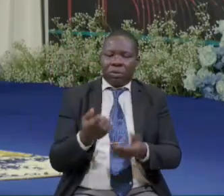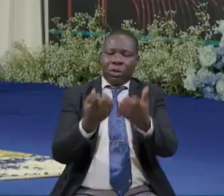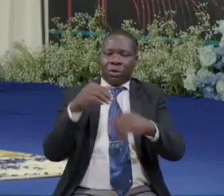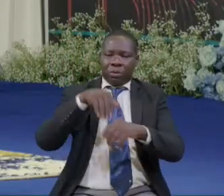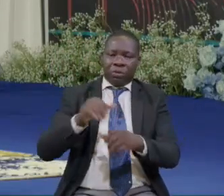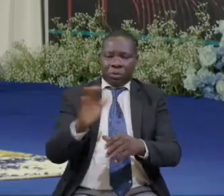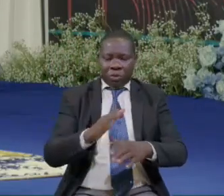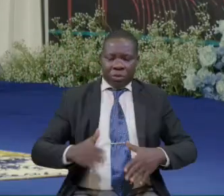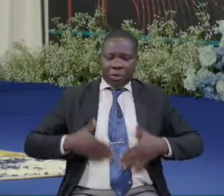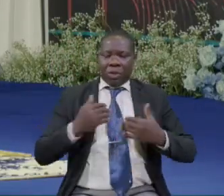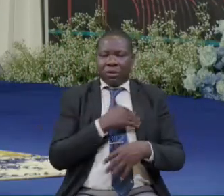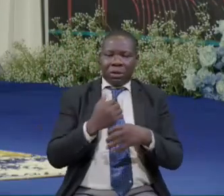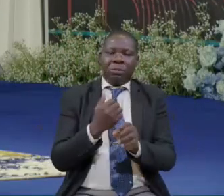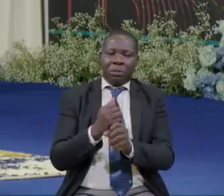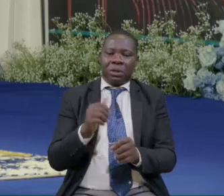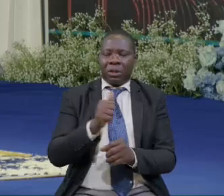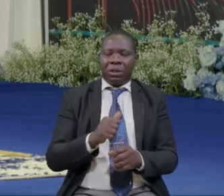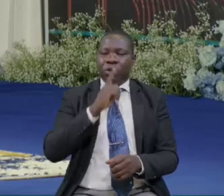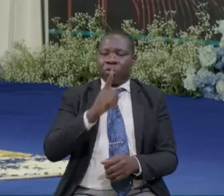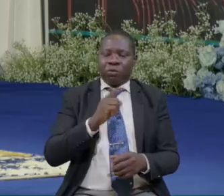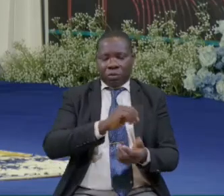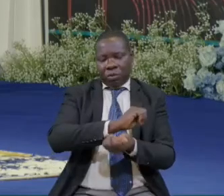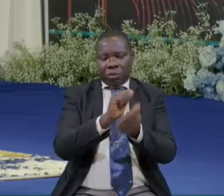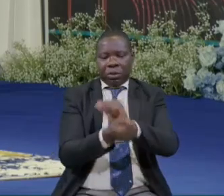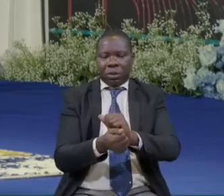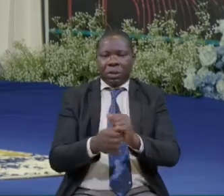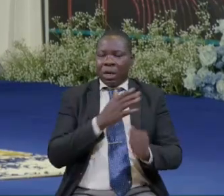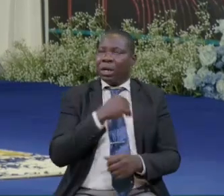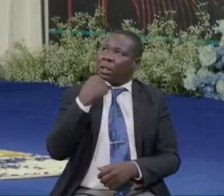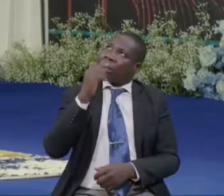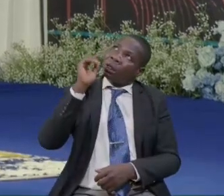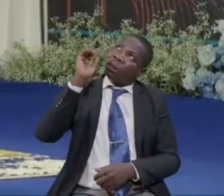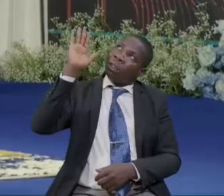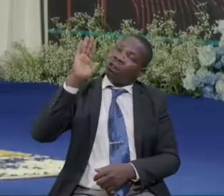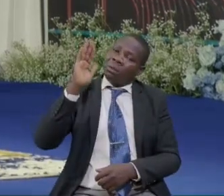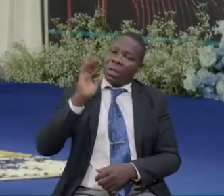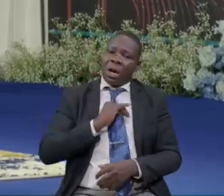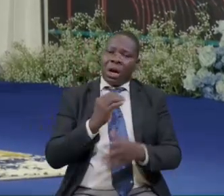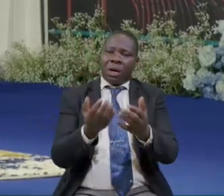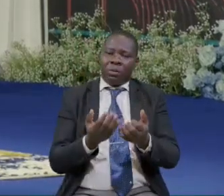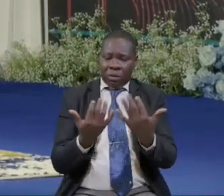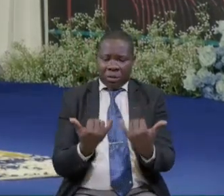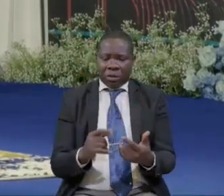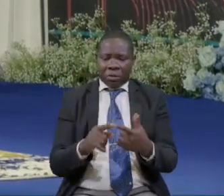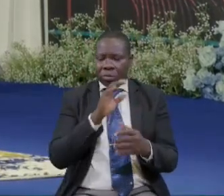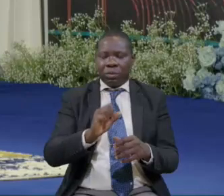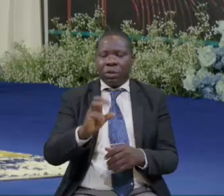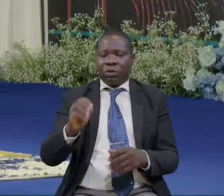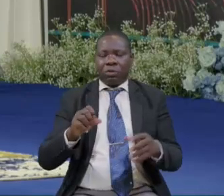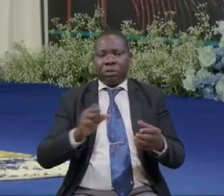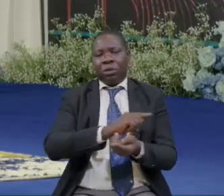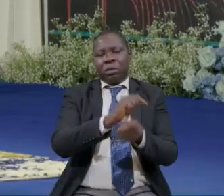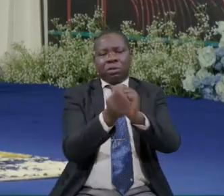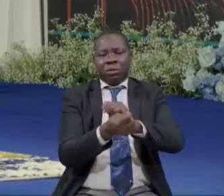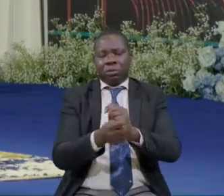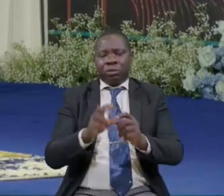a definite change. And tell him, I want now to be so transformed, to be so changed,